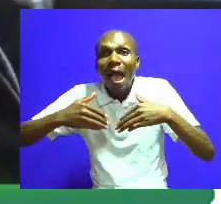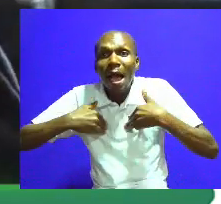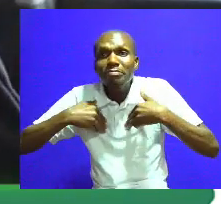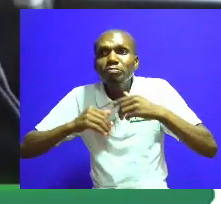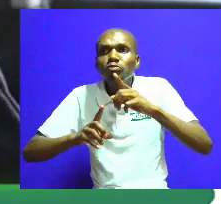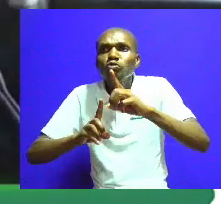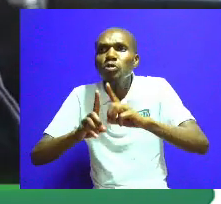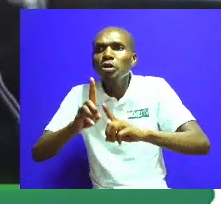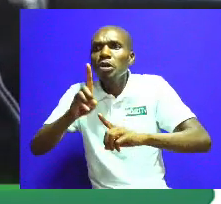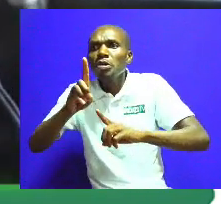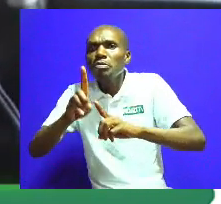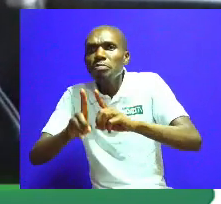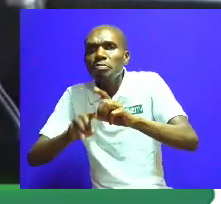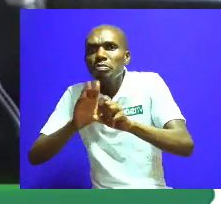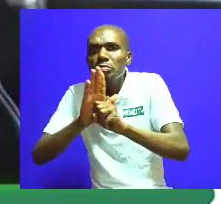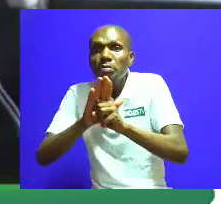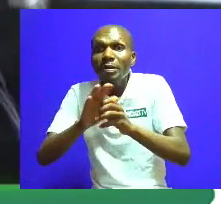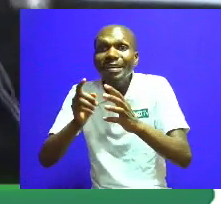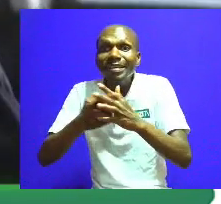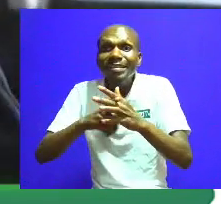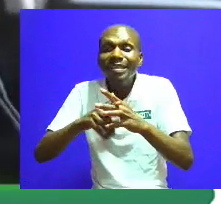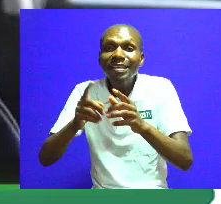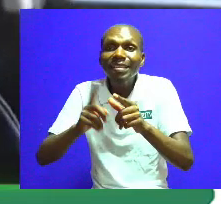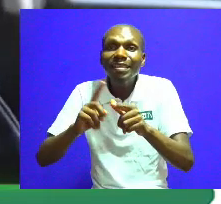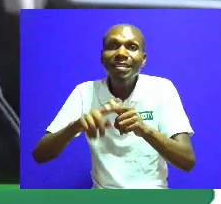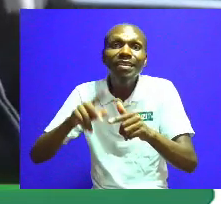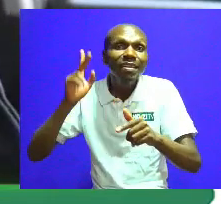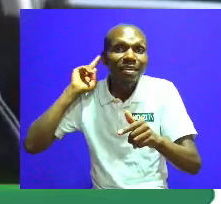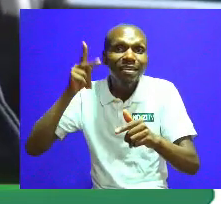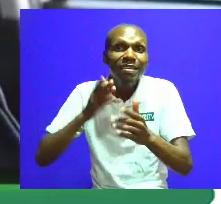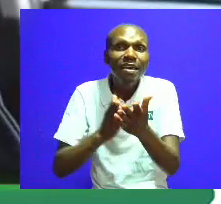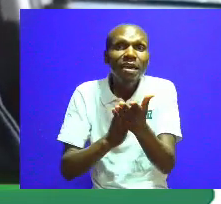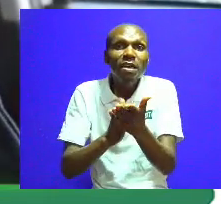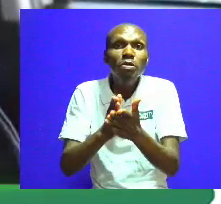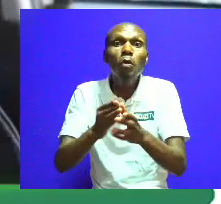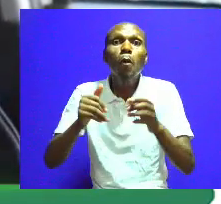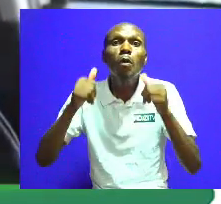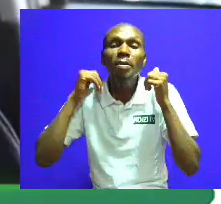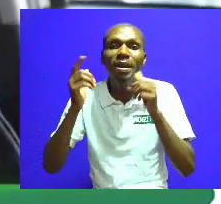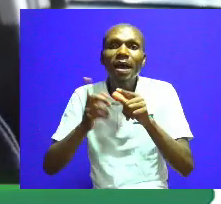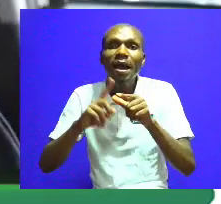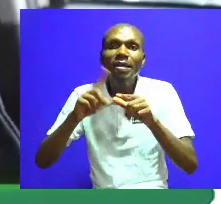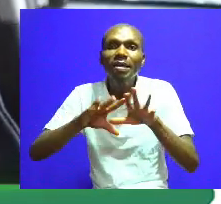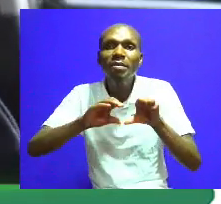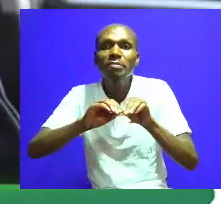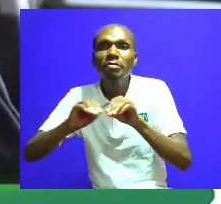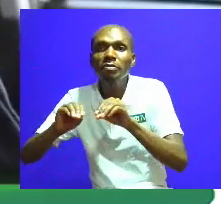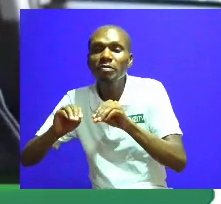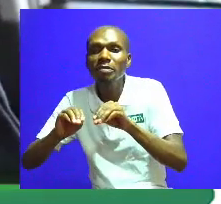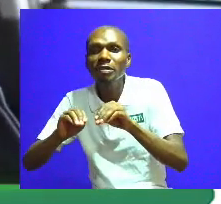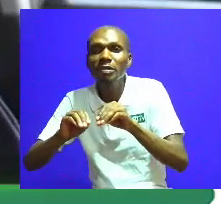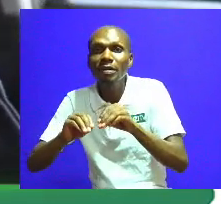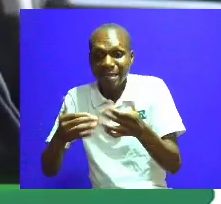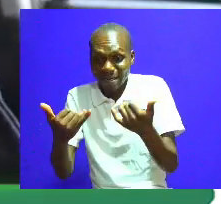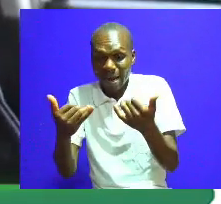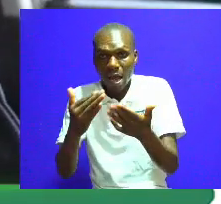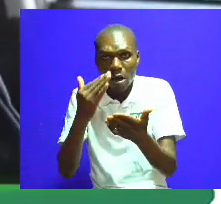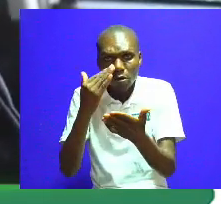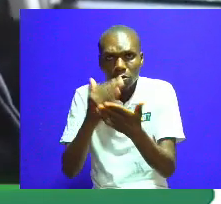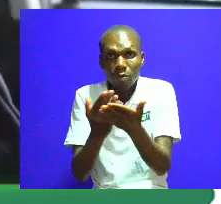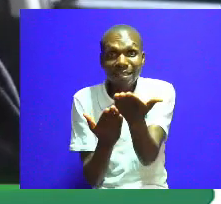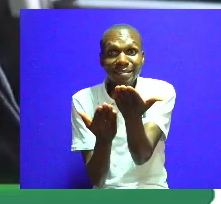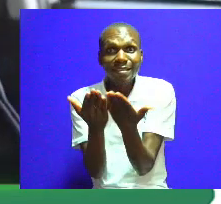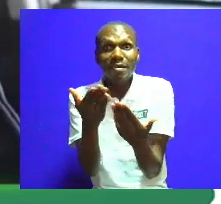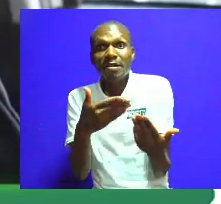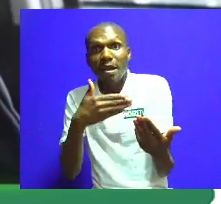for this vehicle starting from Kisii through Nyamira and now just arrived Kisii. And indeed, it has served us well.